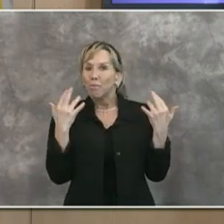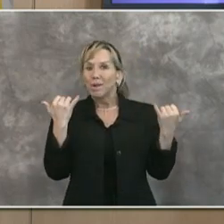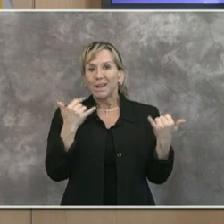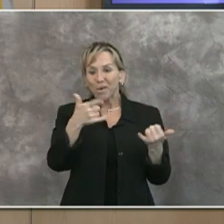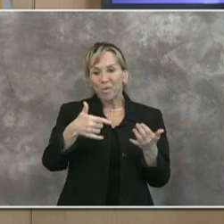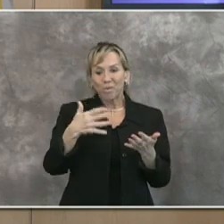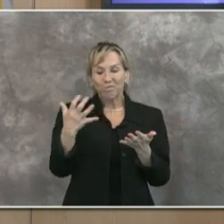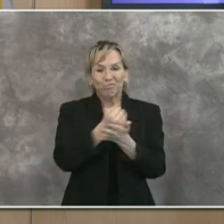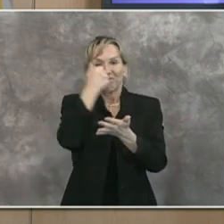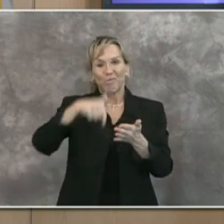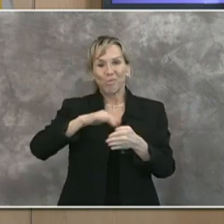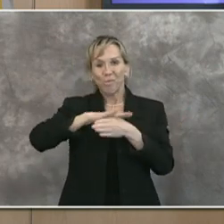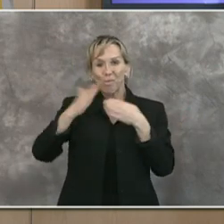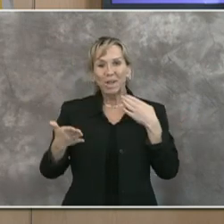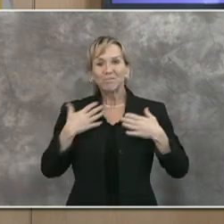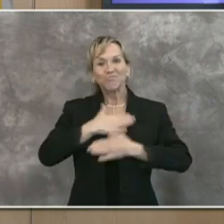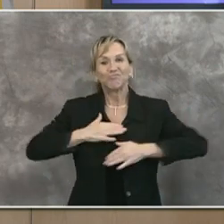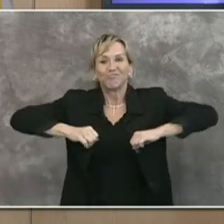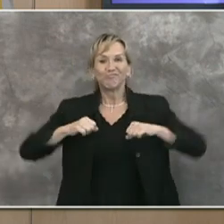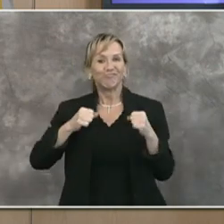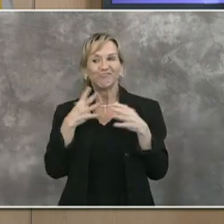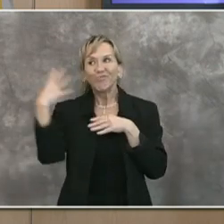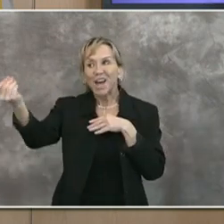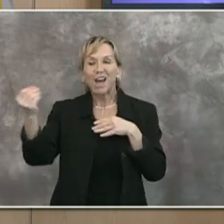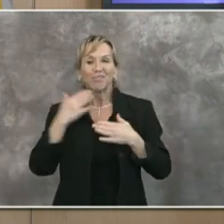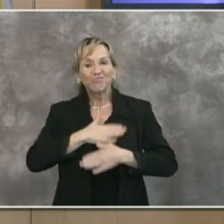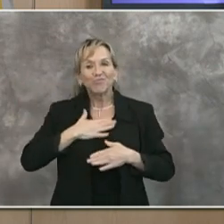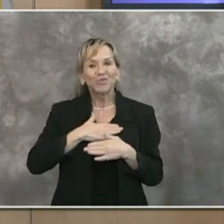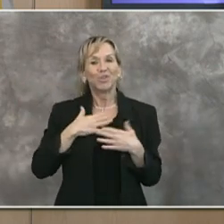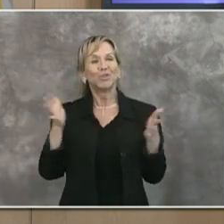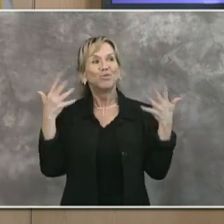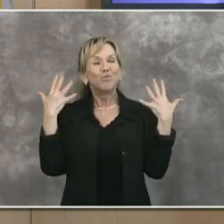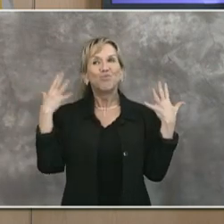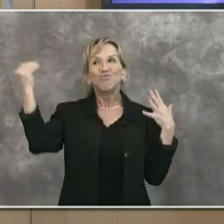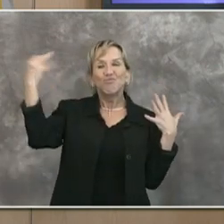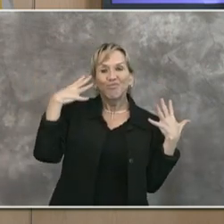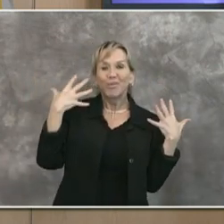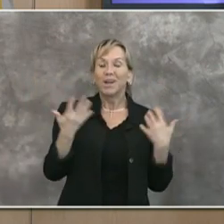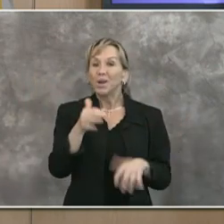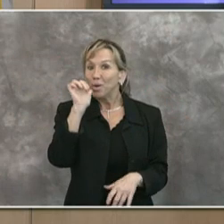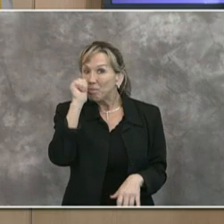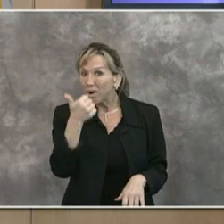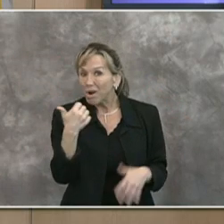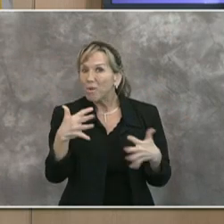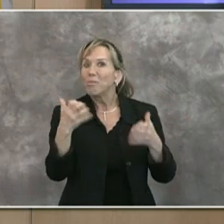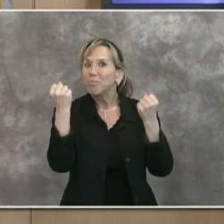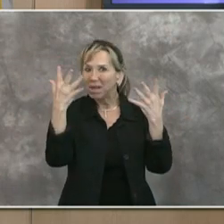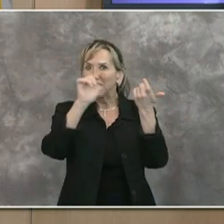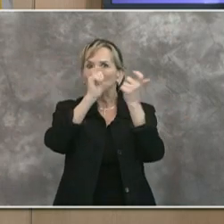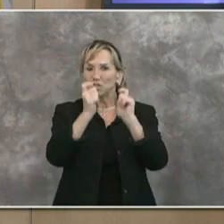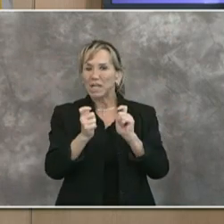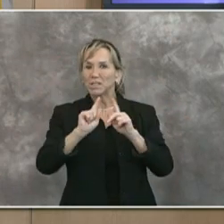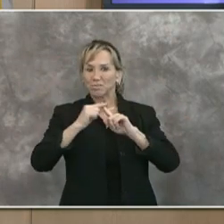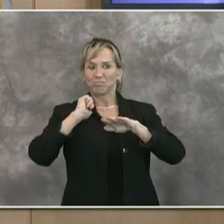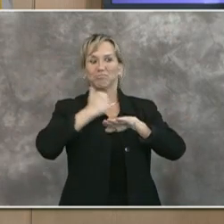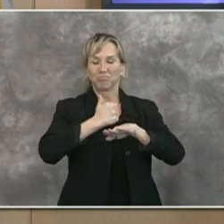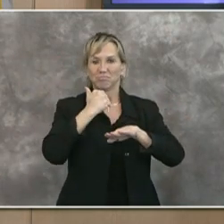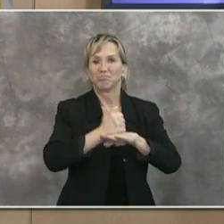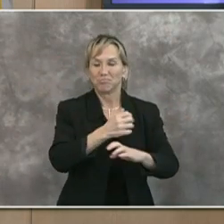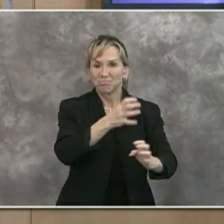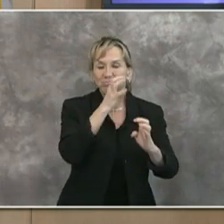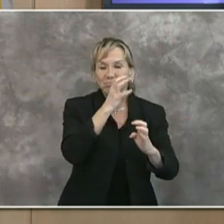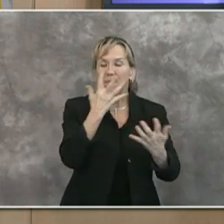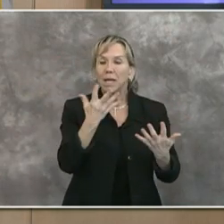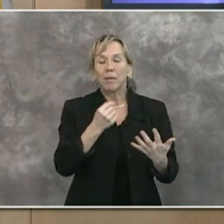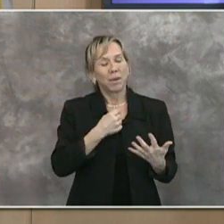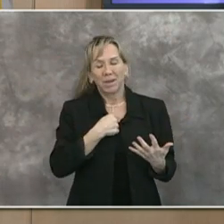opportunity this weekend to get out and enjoy some of the fresh air. Tomorrow's going to be a big day with a lot of changes coming, and I'm confident in our